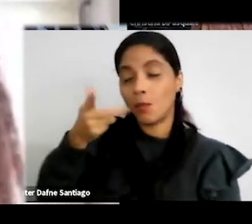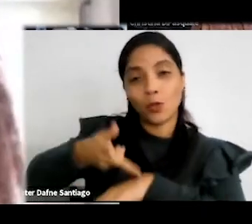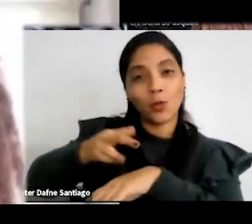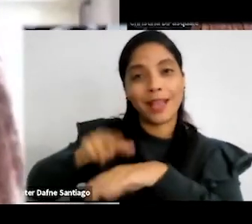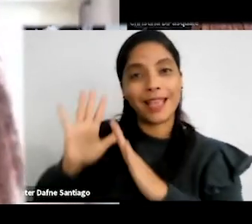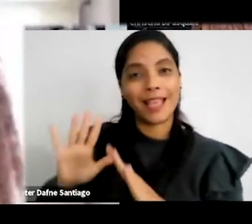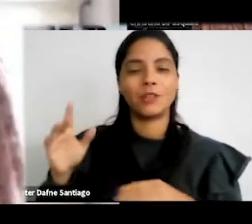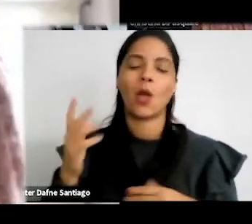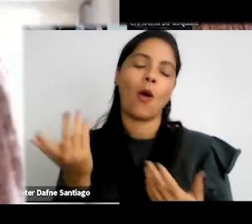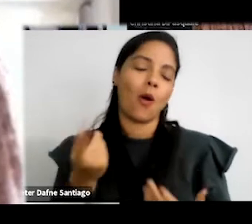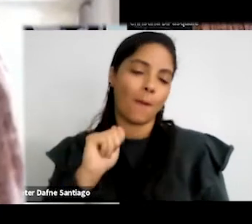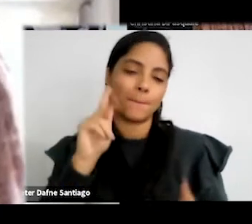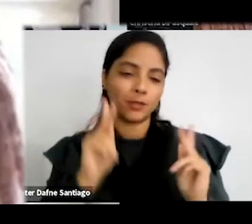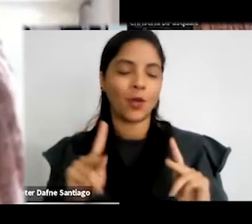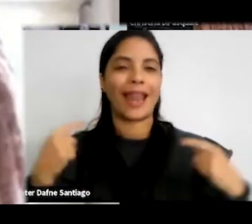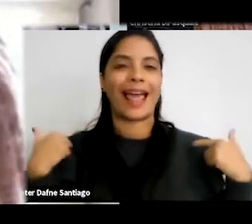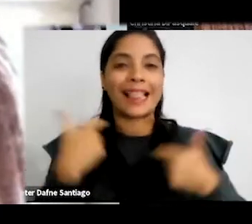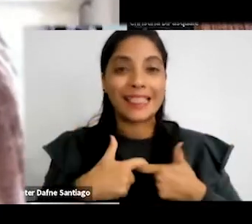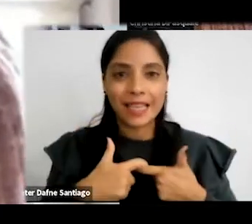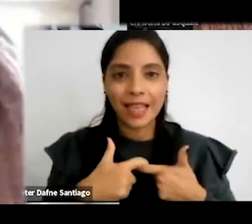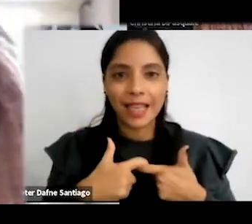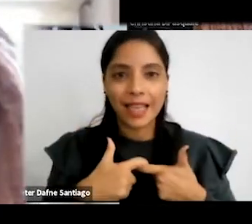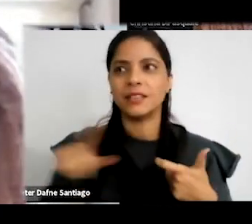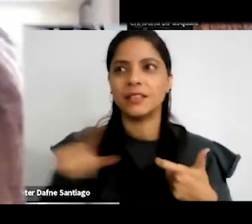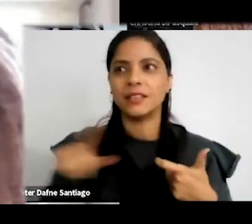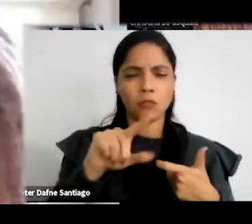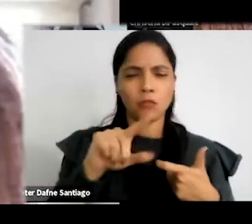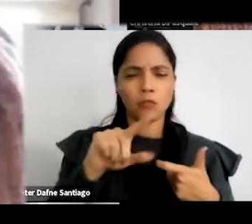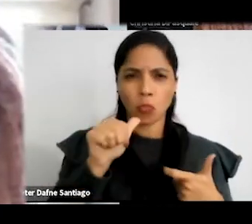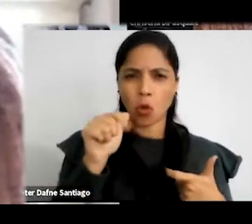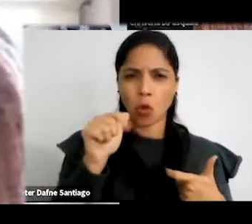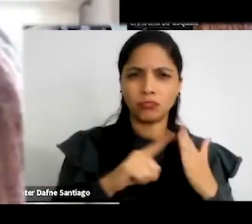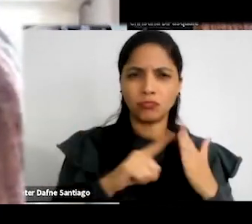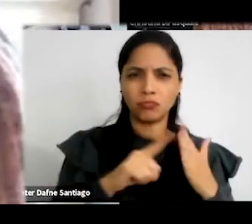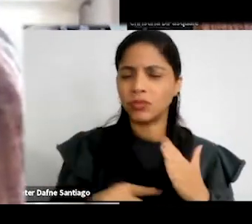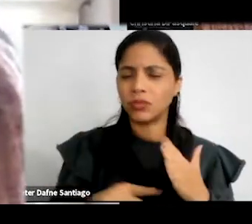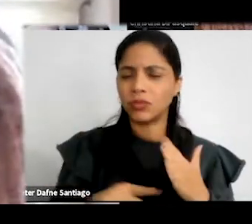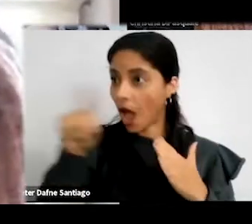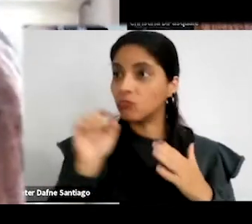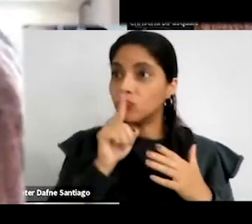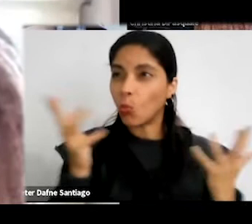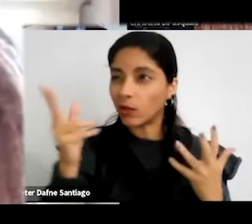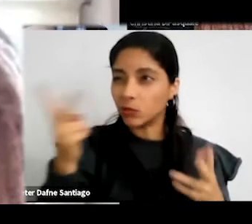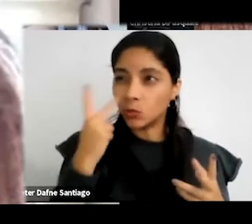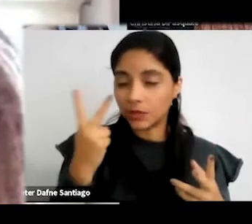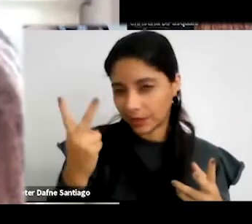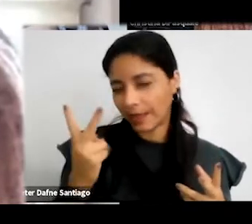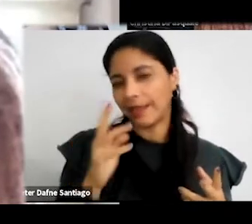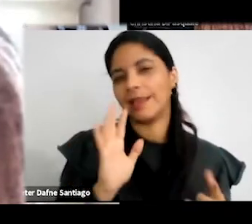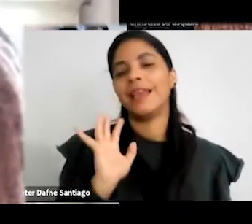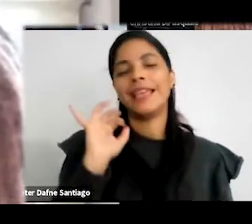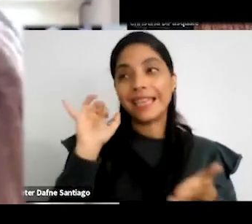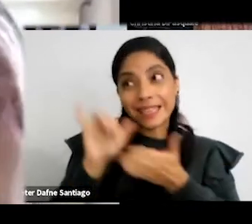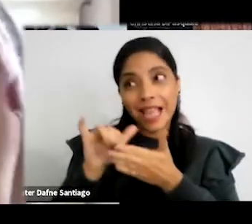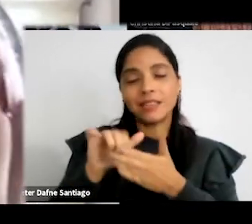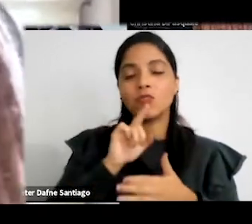measured by Nielsen ratings or anything else, which was one of the difficulties in keeping shows like this on the air,